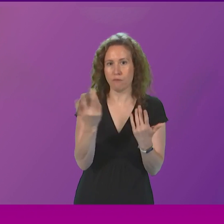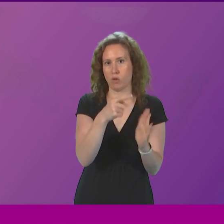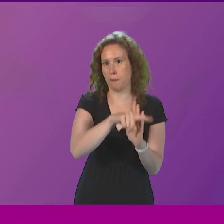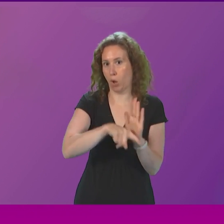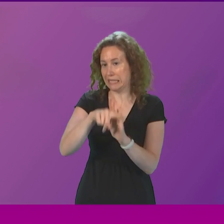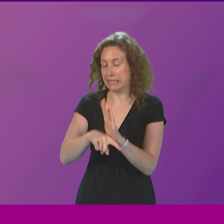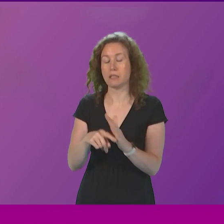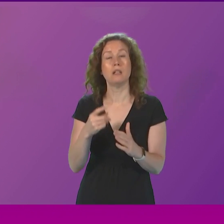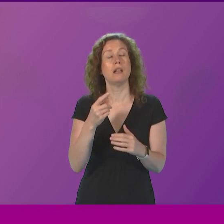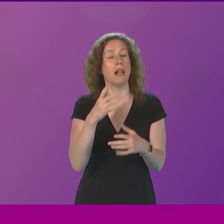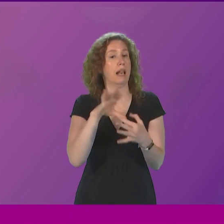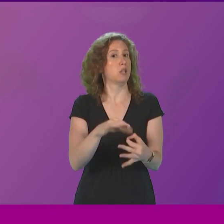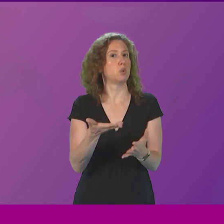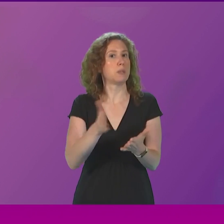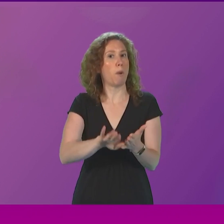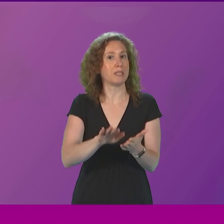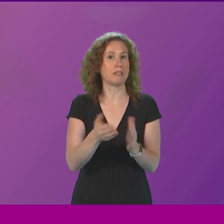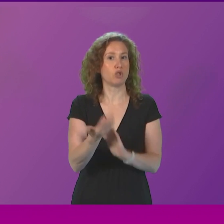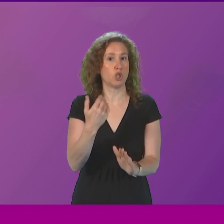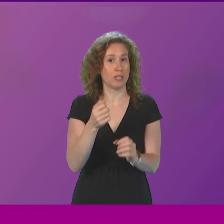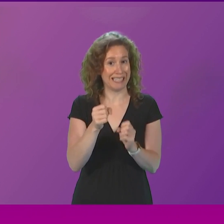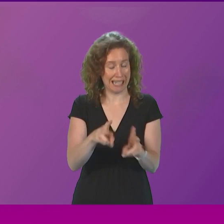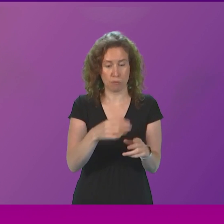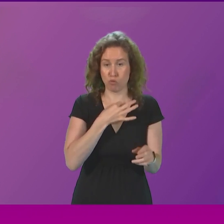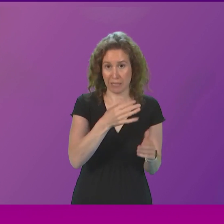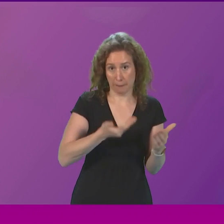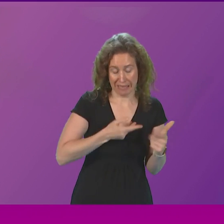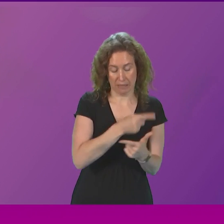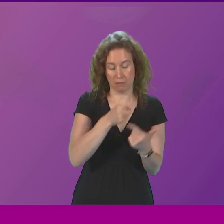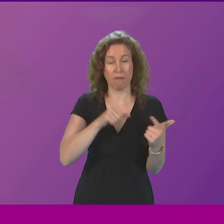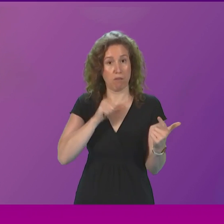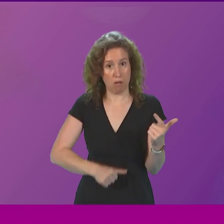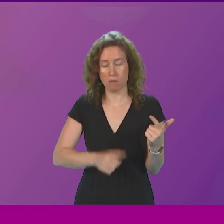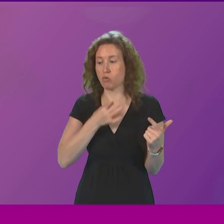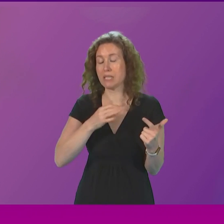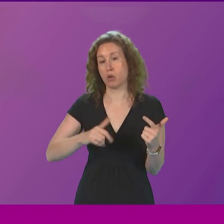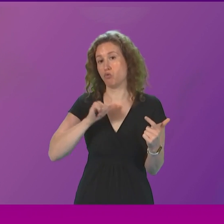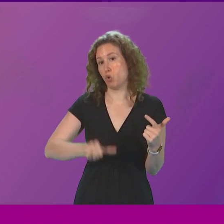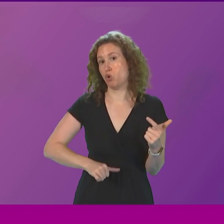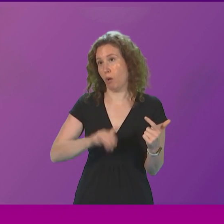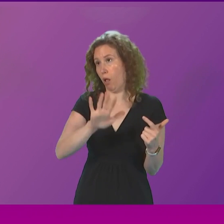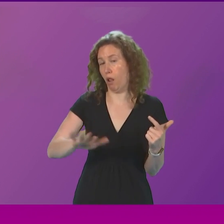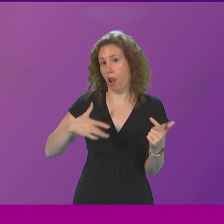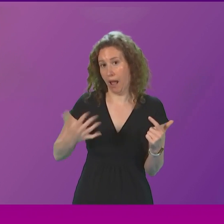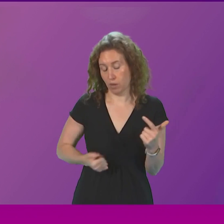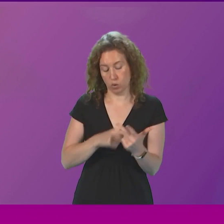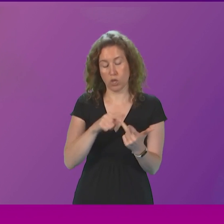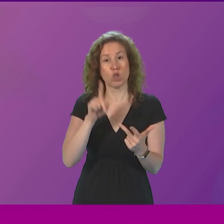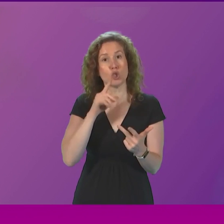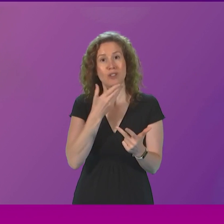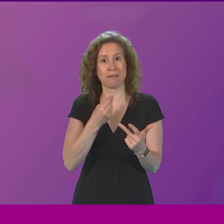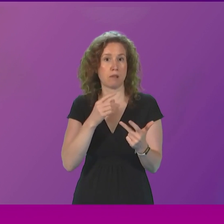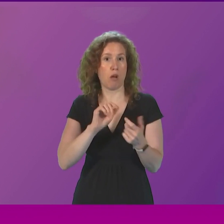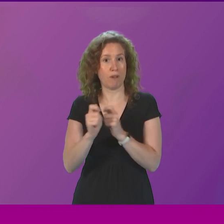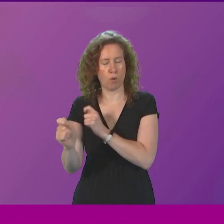On deposit return scheme, they're risking jobs and businesses. On farming, they're risking rural livelihoods. On gender reform, they're risking women's rights.